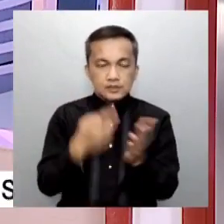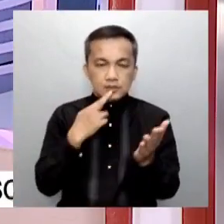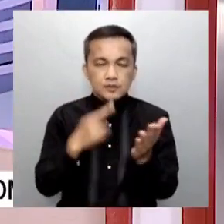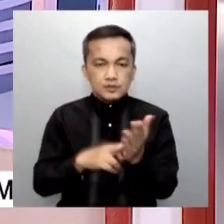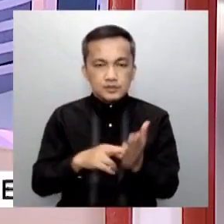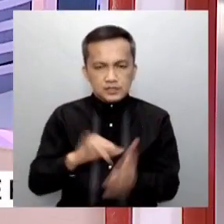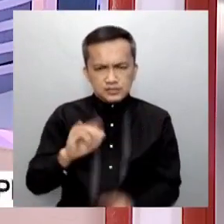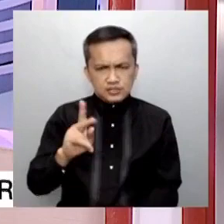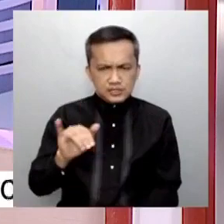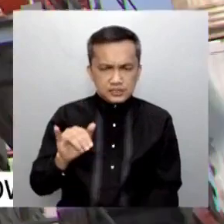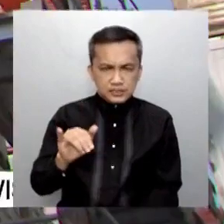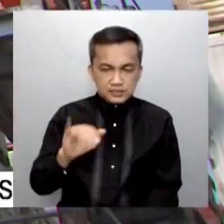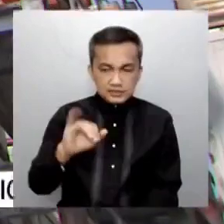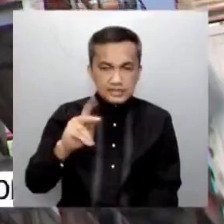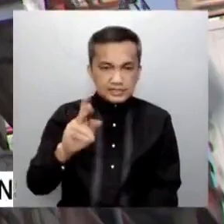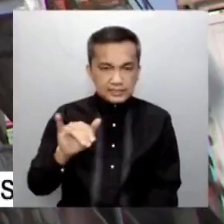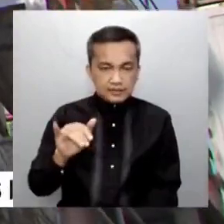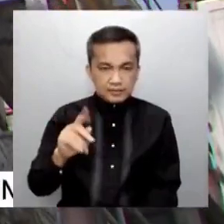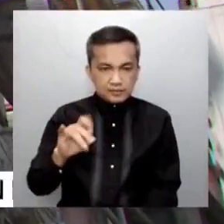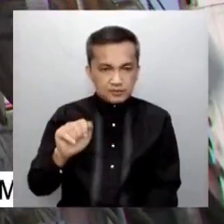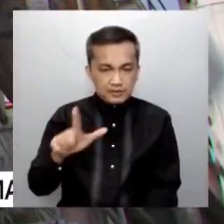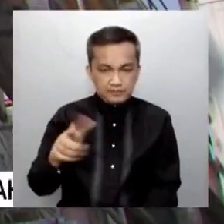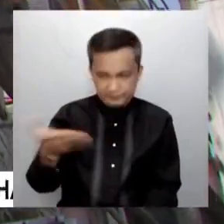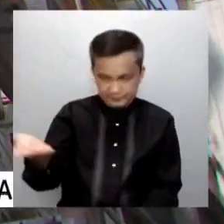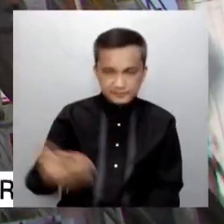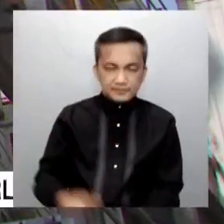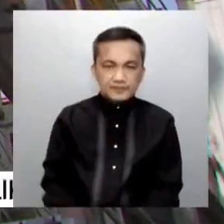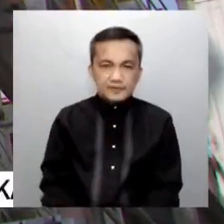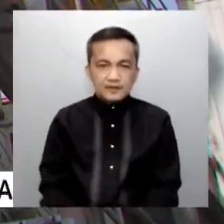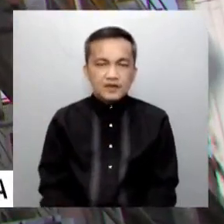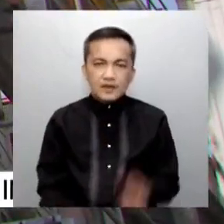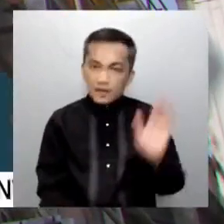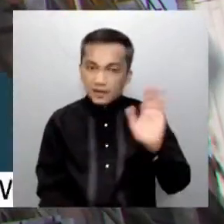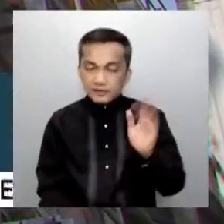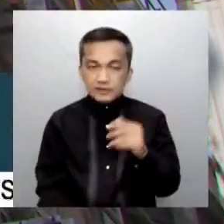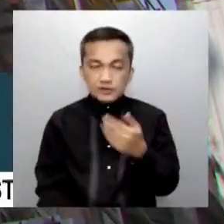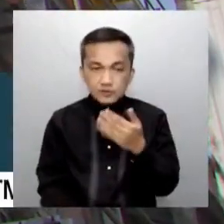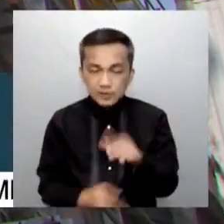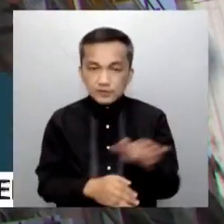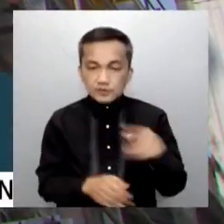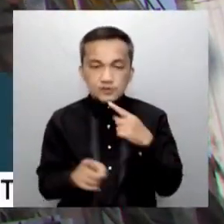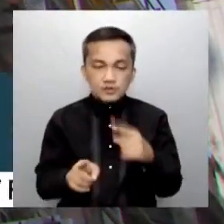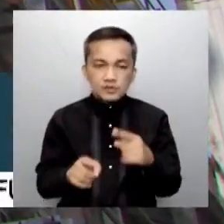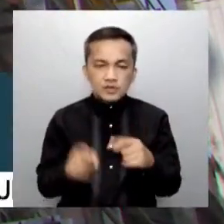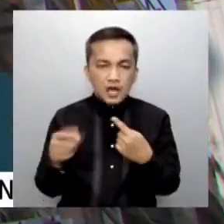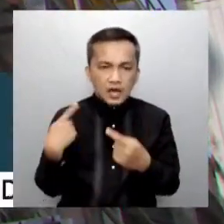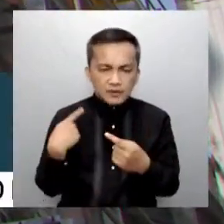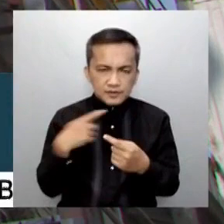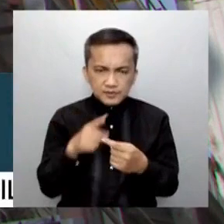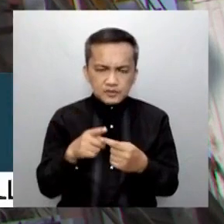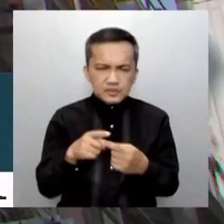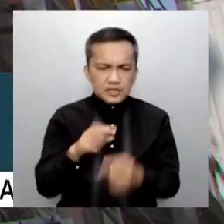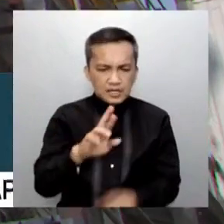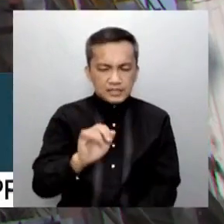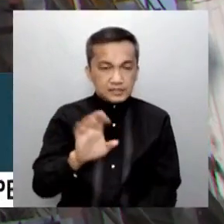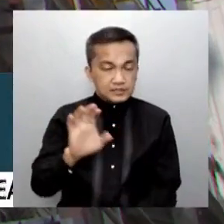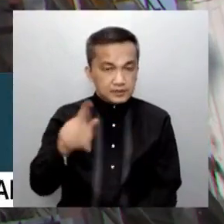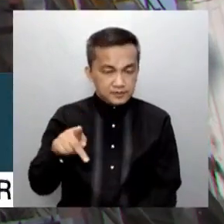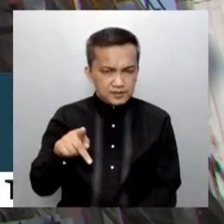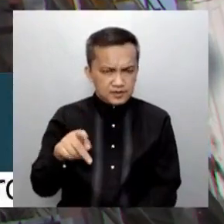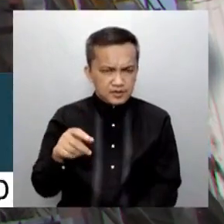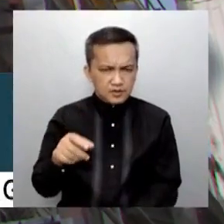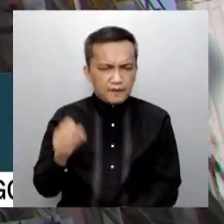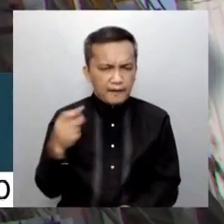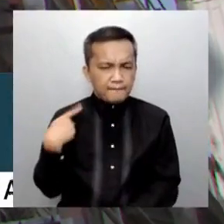Jackie. Hi, good afternoon, Denise. You're right. The Regional Comprehensive Economic Partnership Agreement takes into full